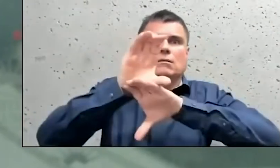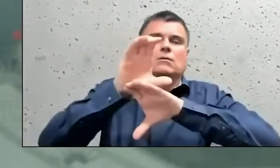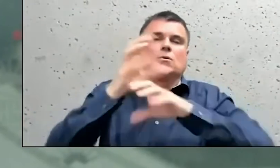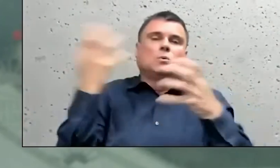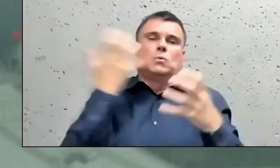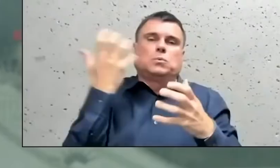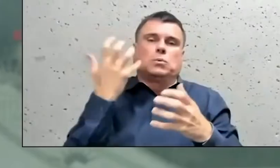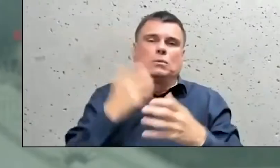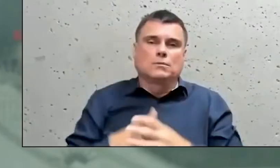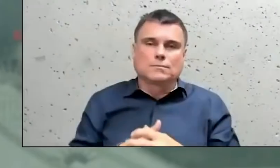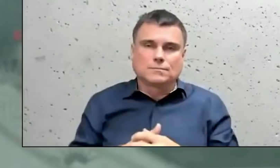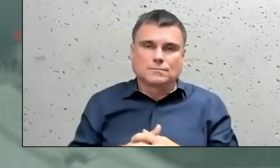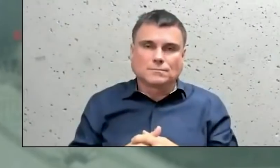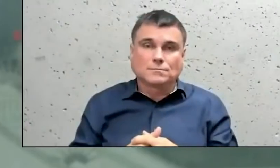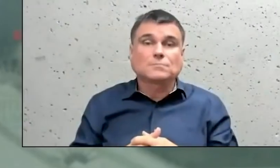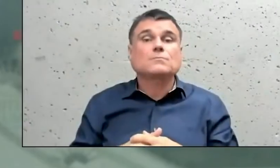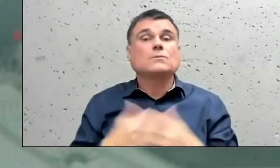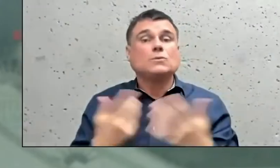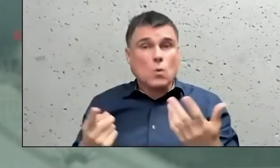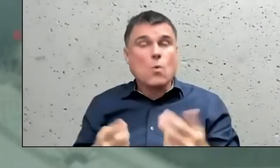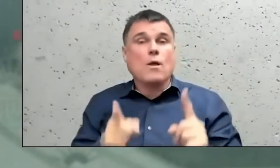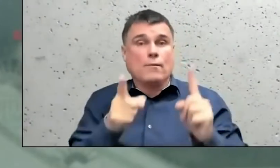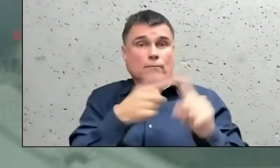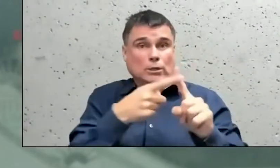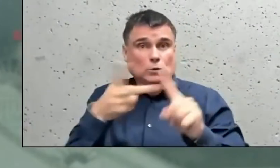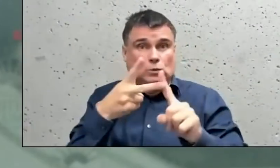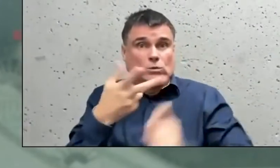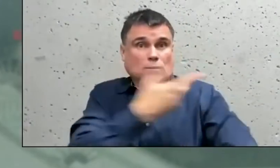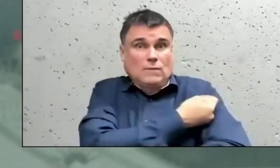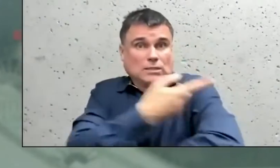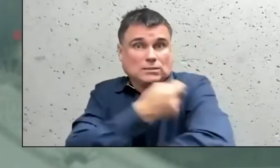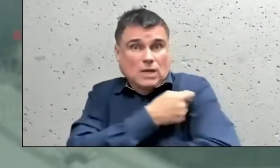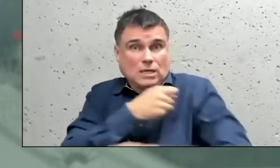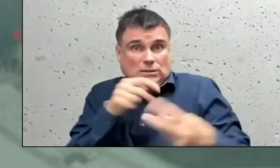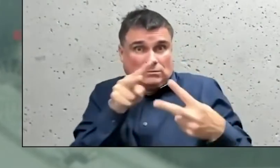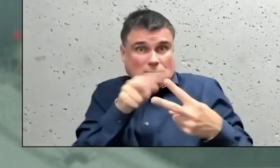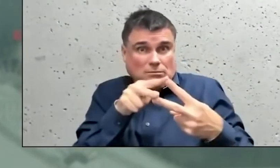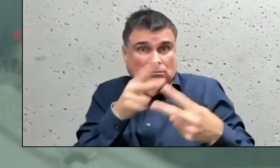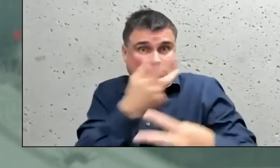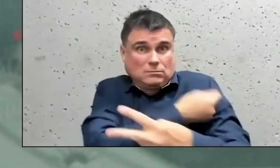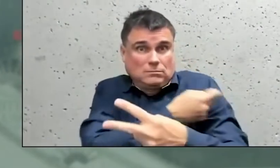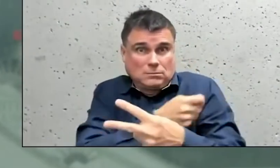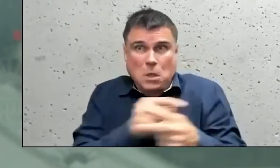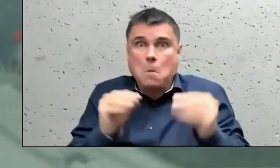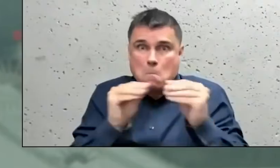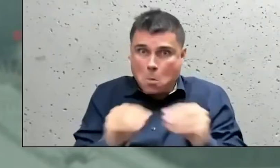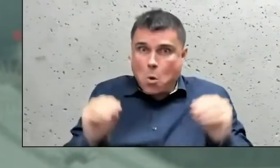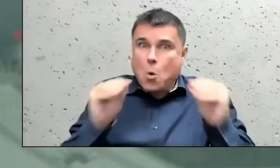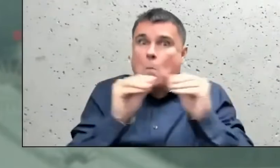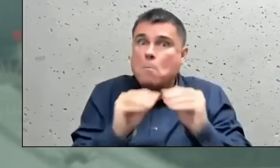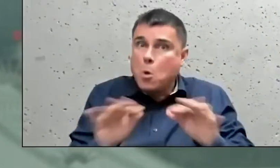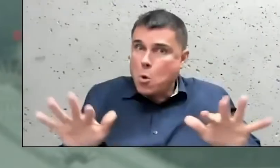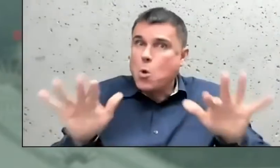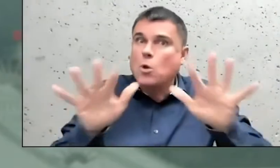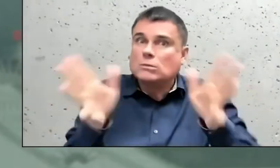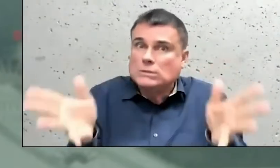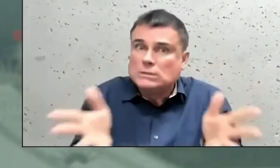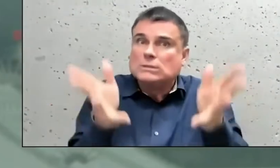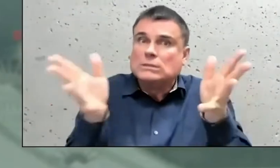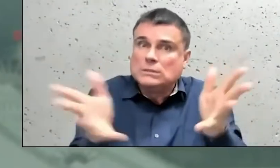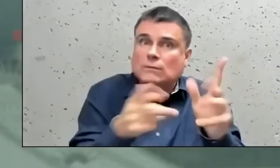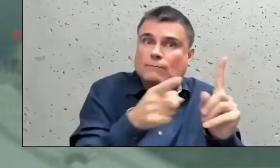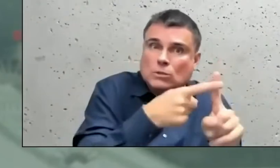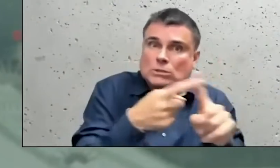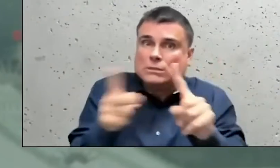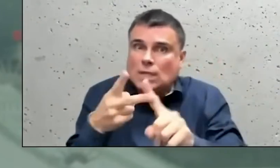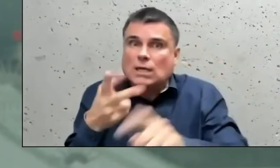what is going to help us get through these months. The more and more protection we have, we can see this in communities where we have